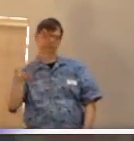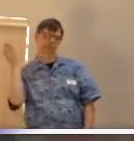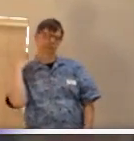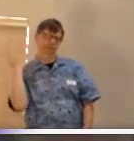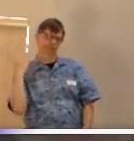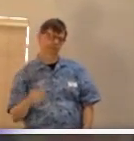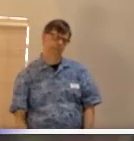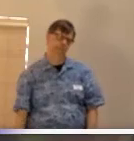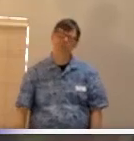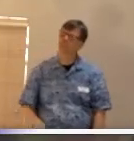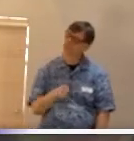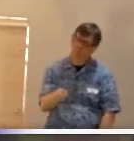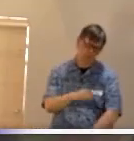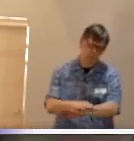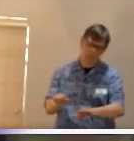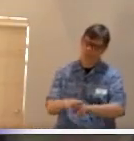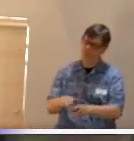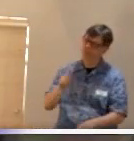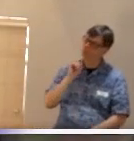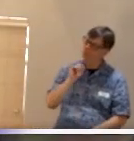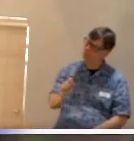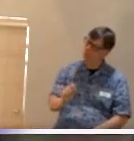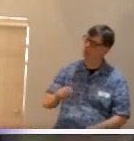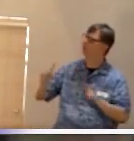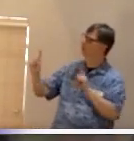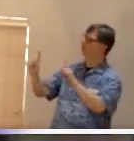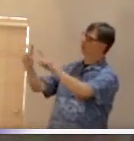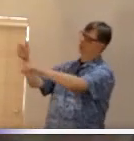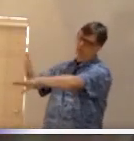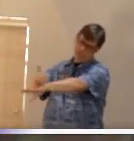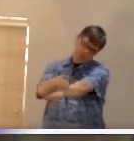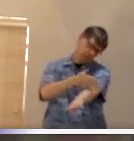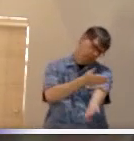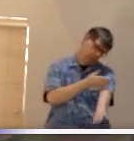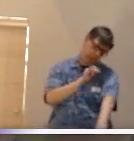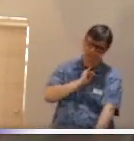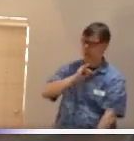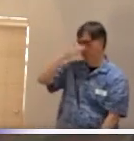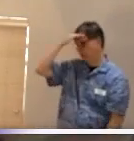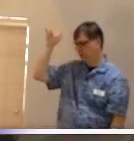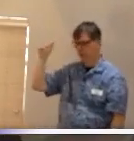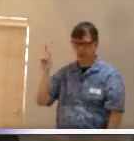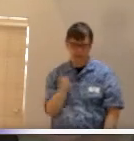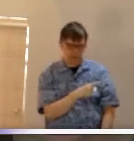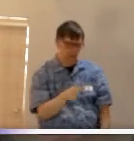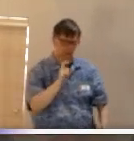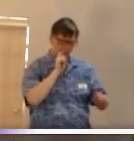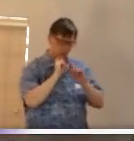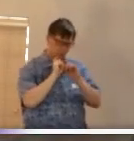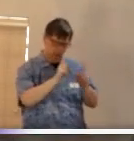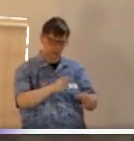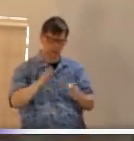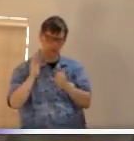have my personality. And you have your own vibrational energy pattern. And once you start to see this, then you can ask